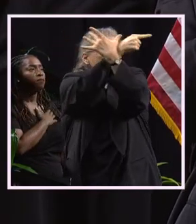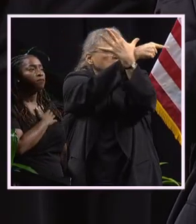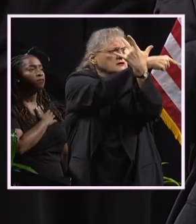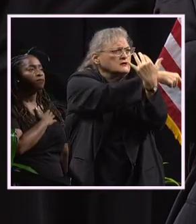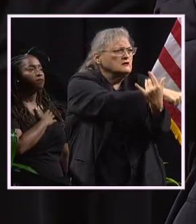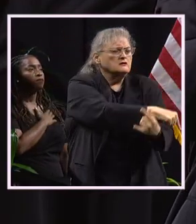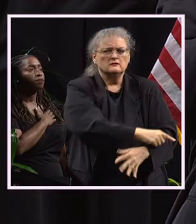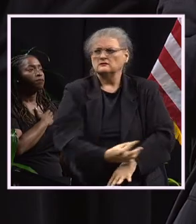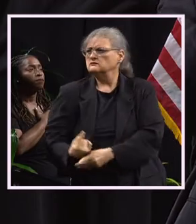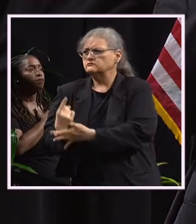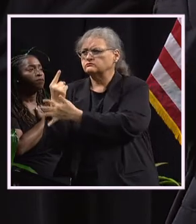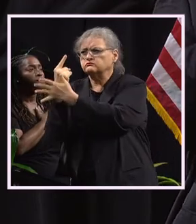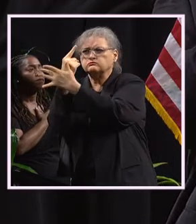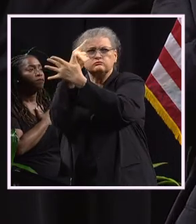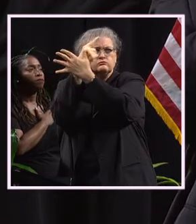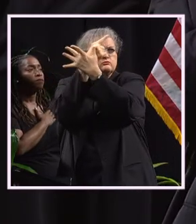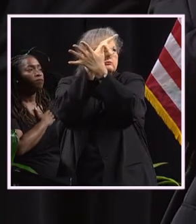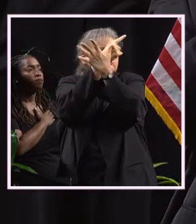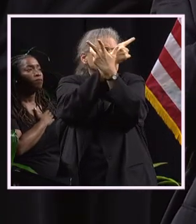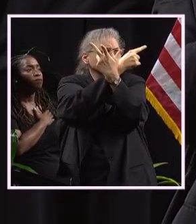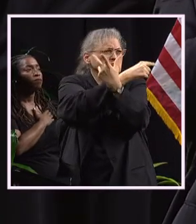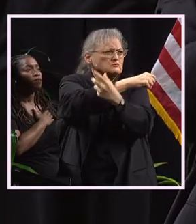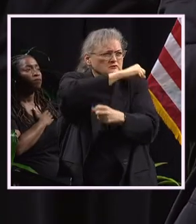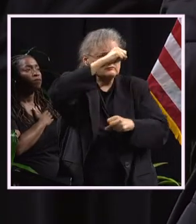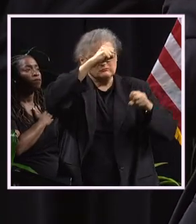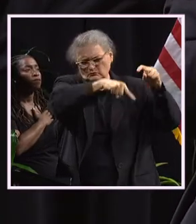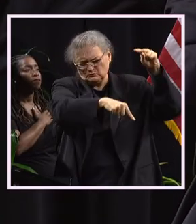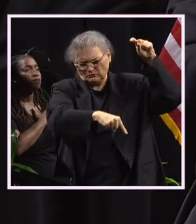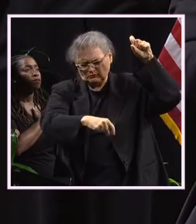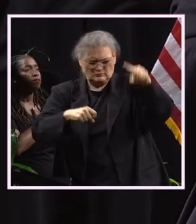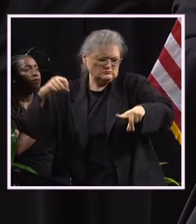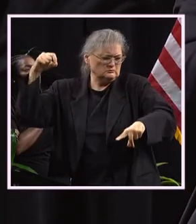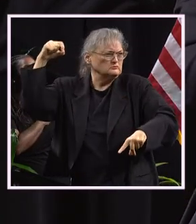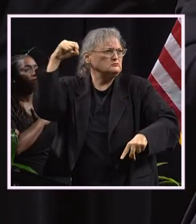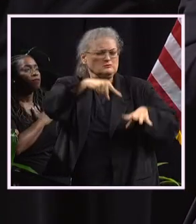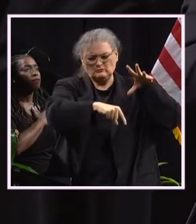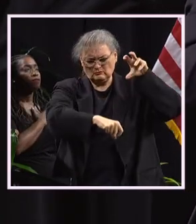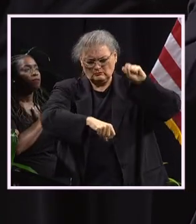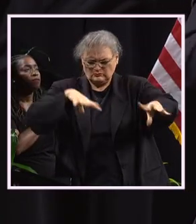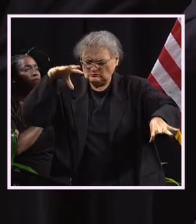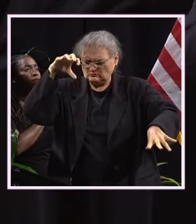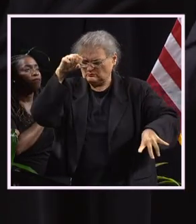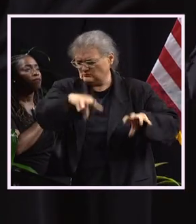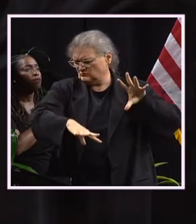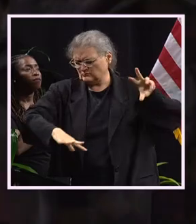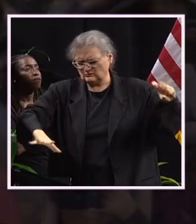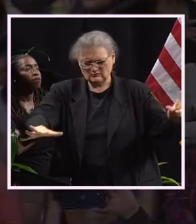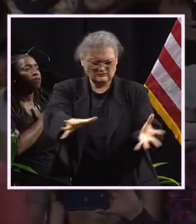Red glare, the pumps bursting in air.